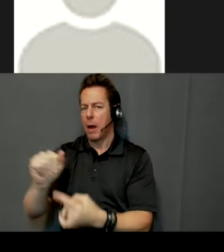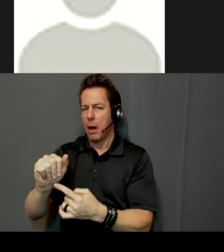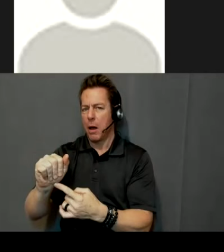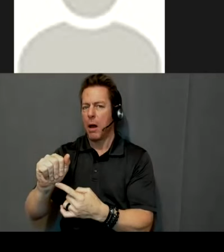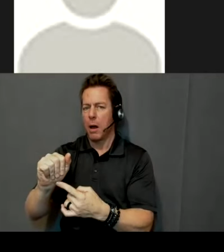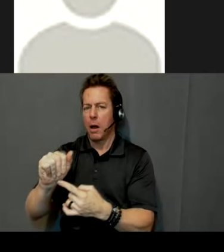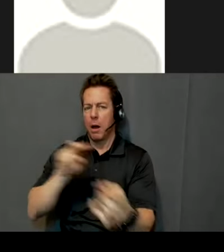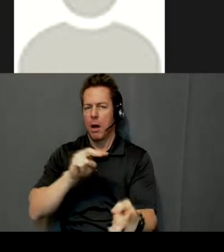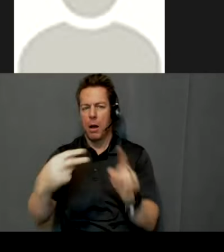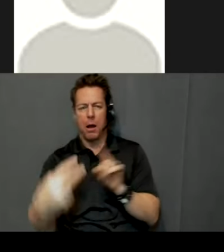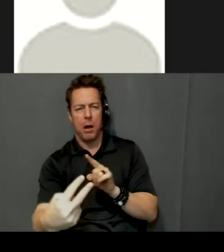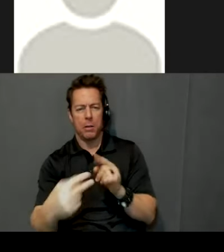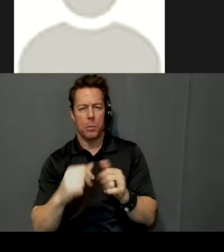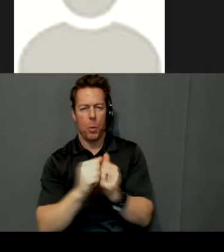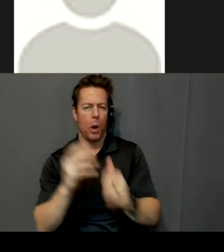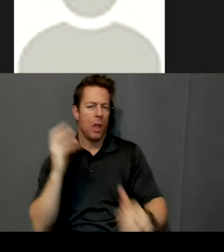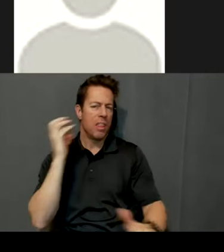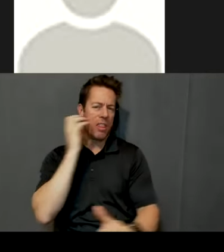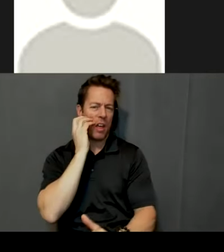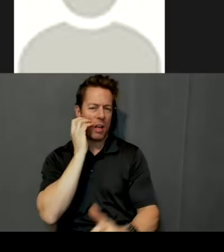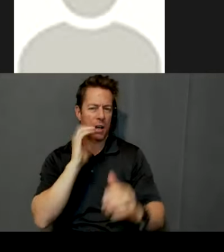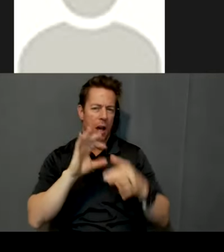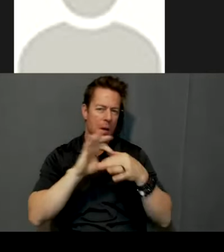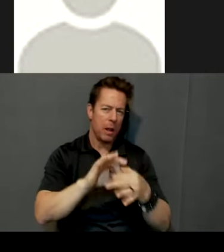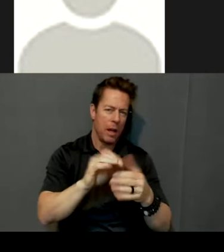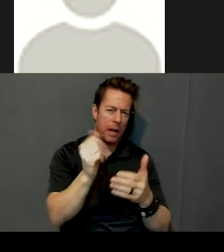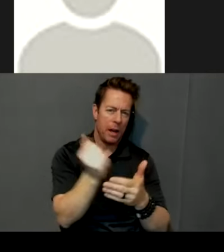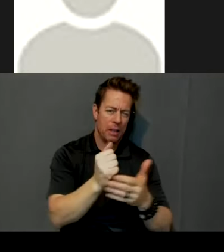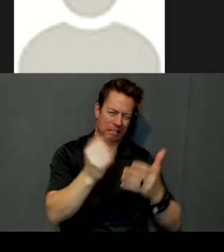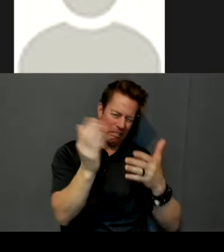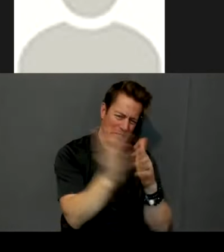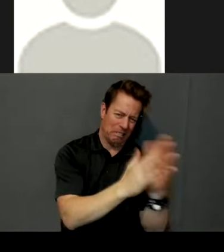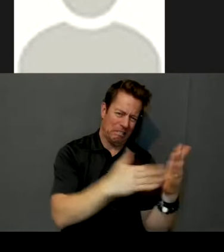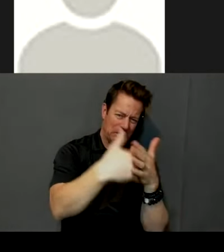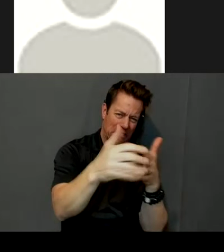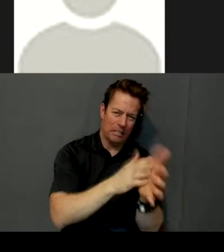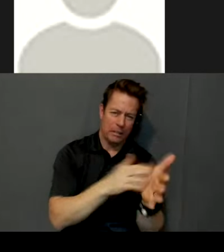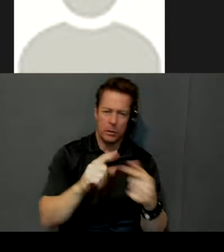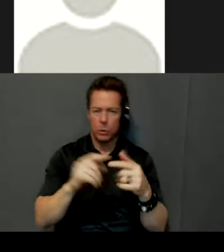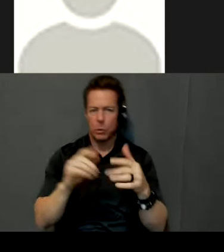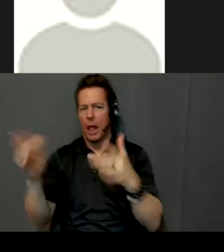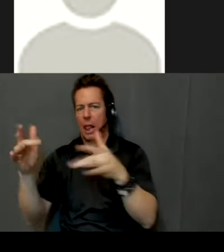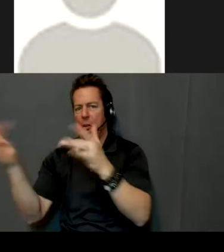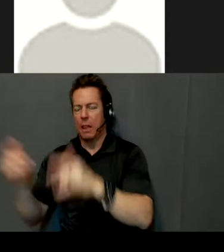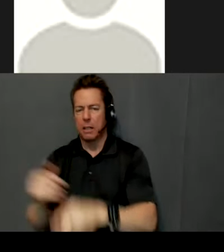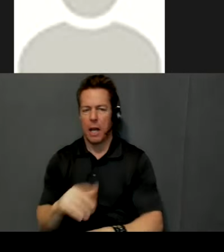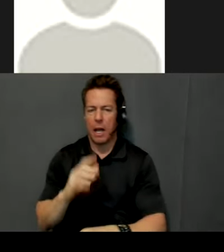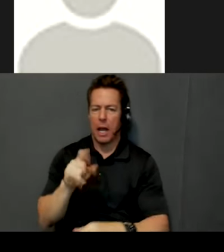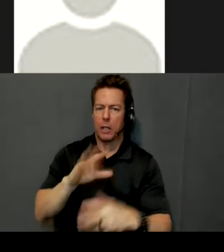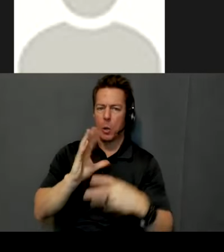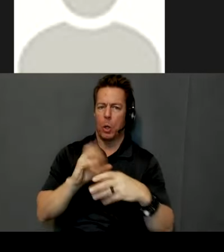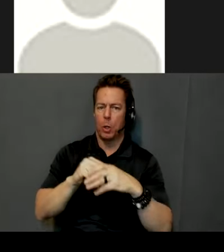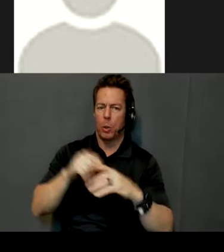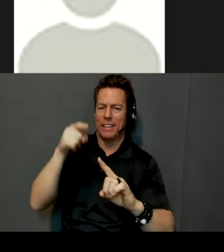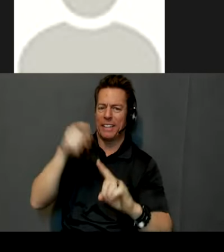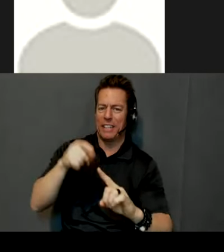juxtaposed against more thickly applied areas. I had to include a detail